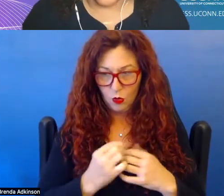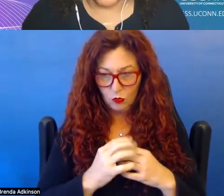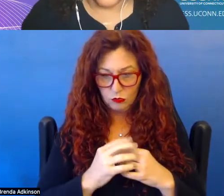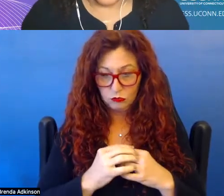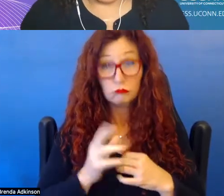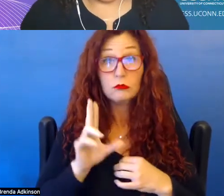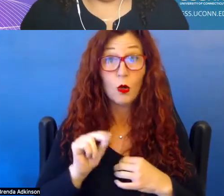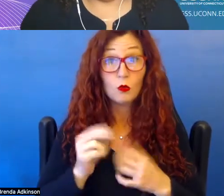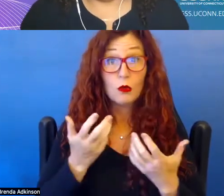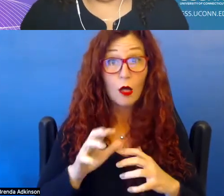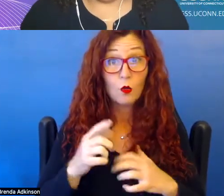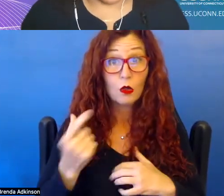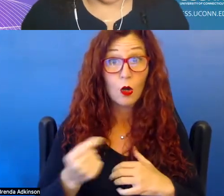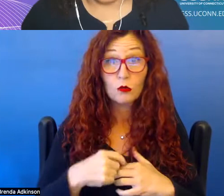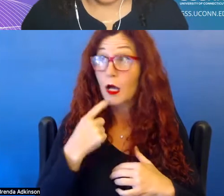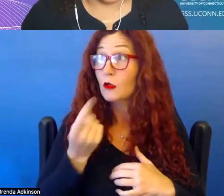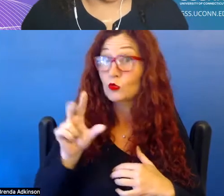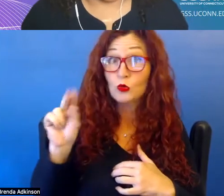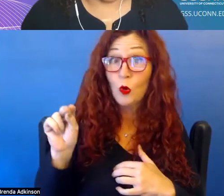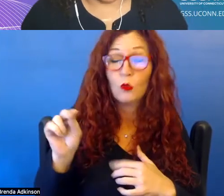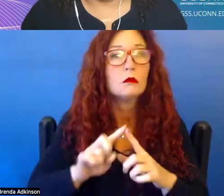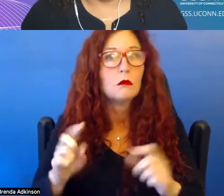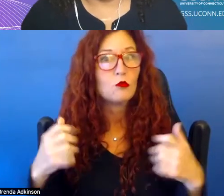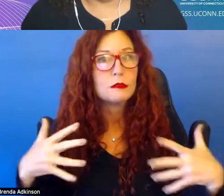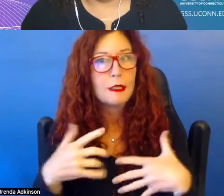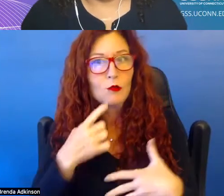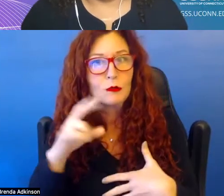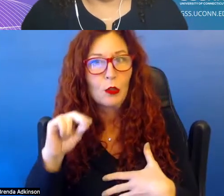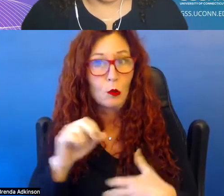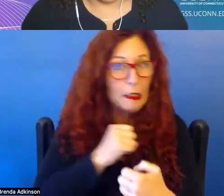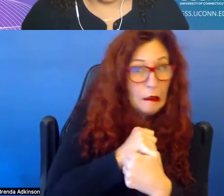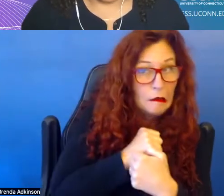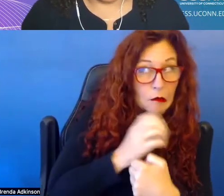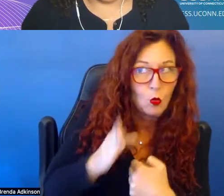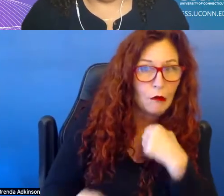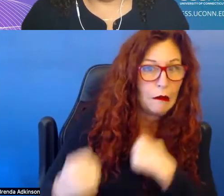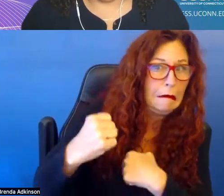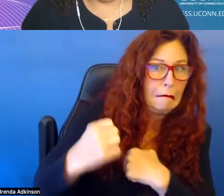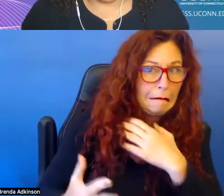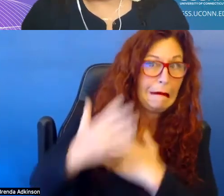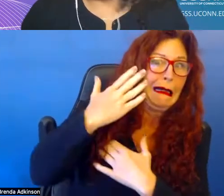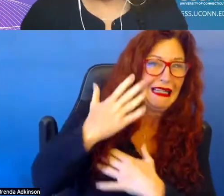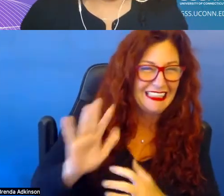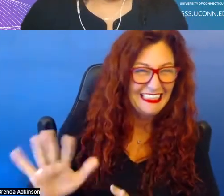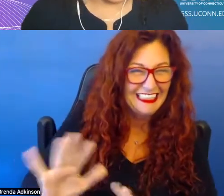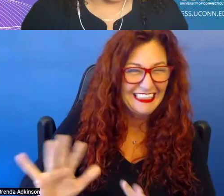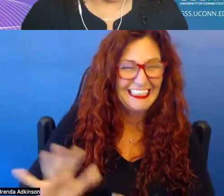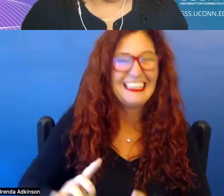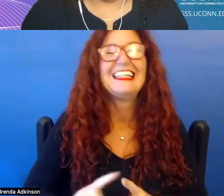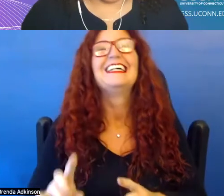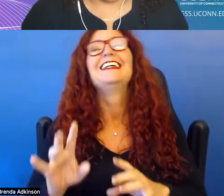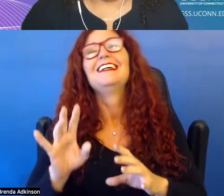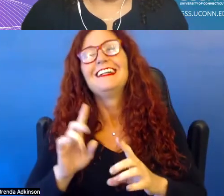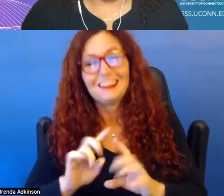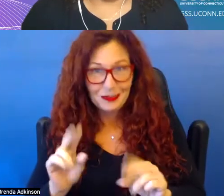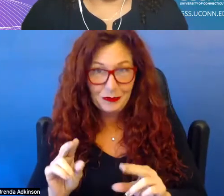might get in trouble. And she said, well, I'll be back, and that was like my break. I wouldn't have called it, that's where